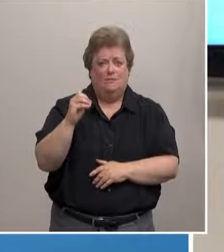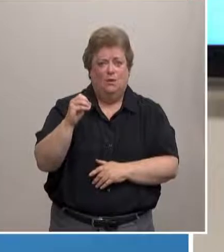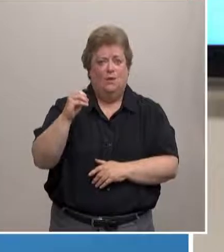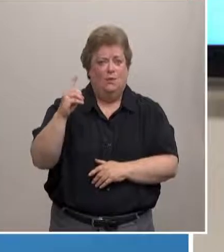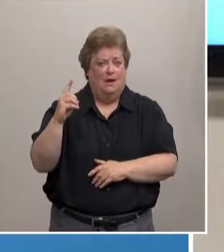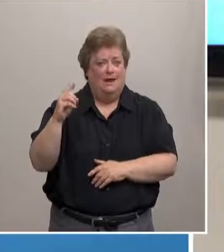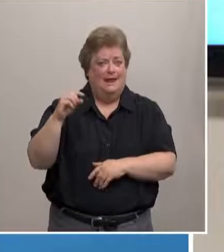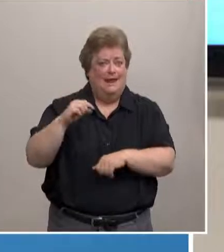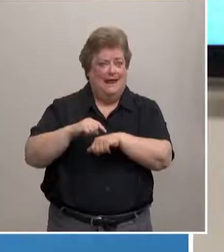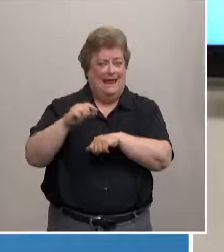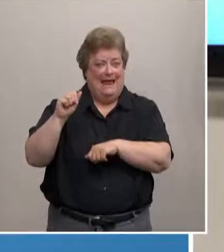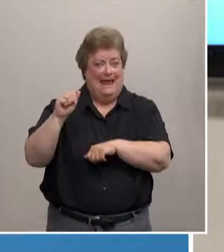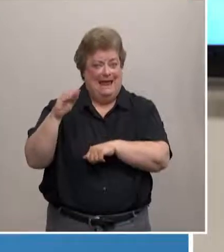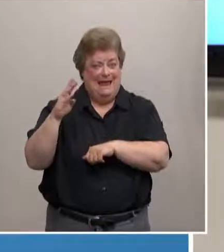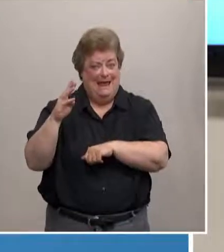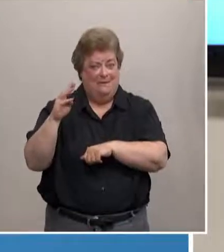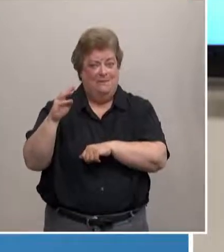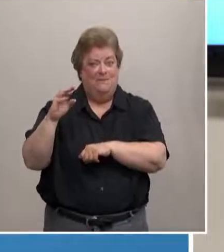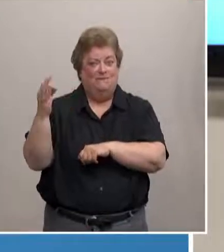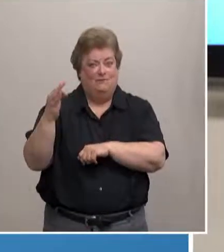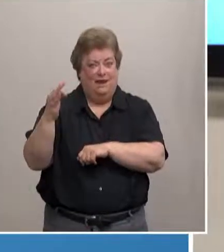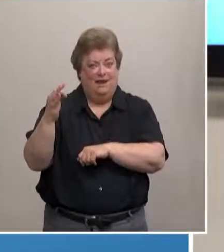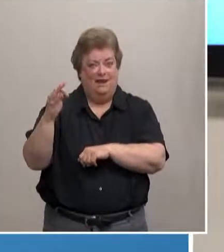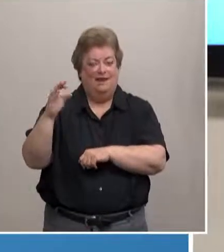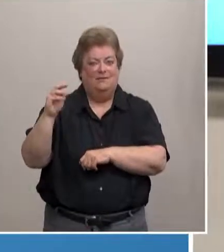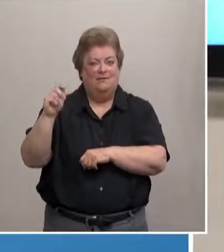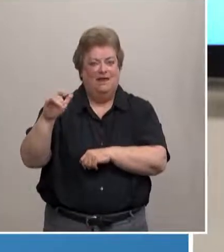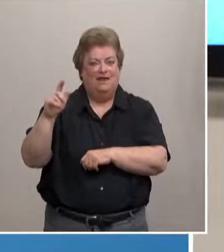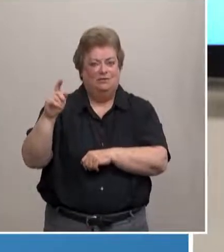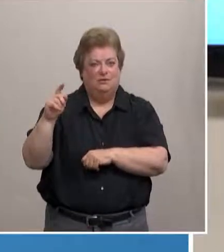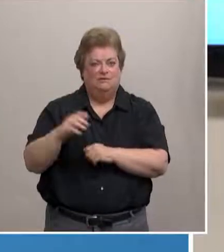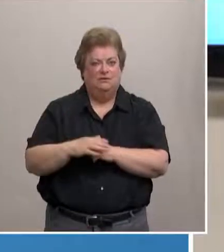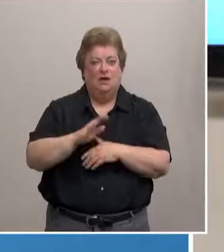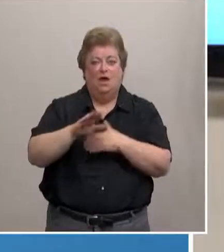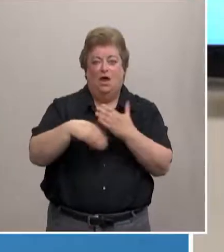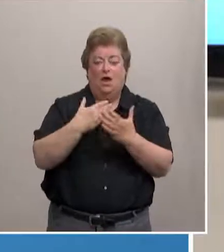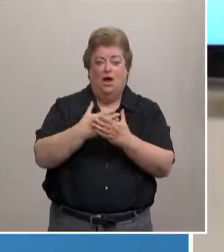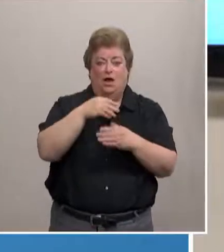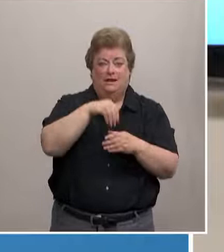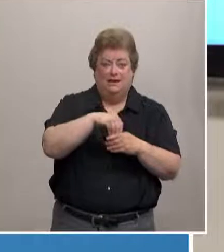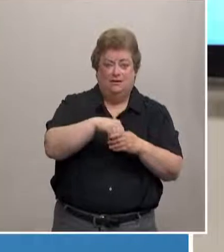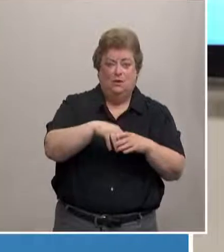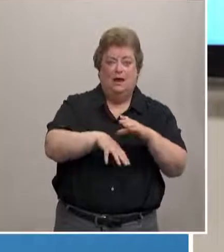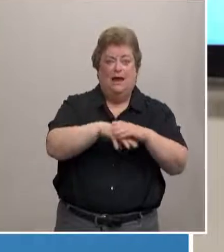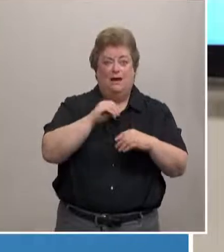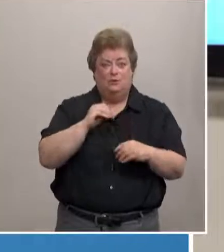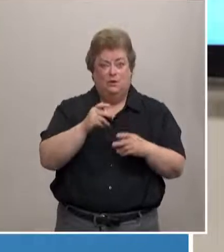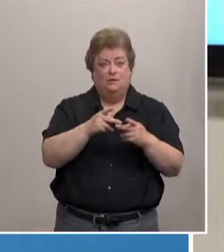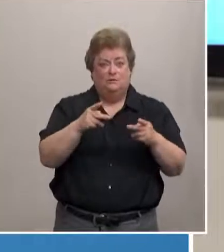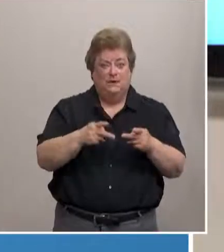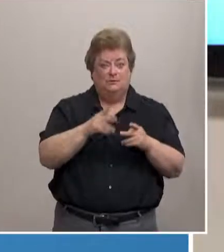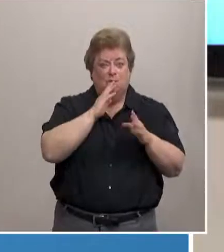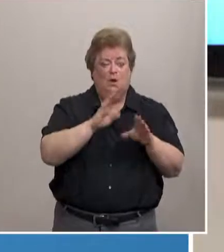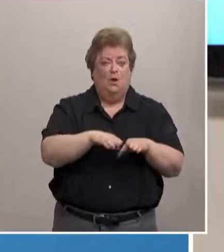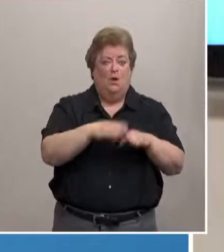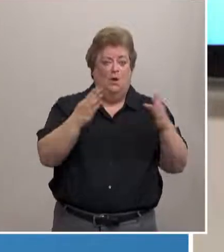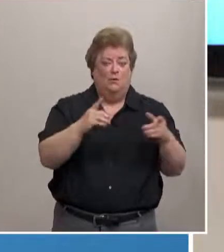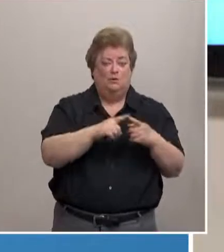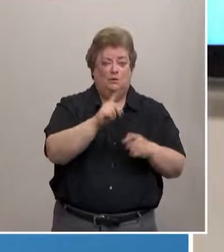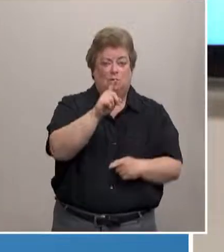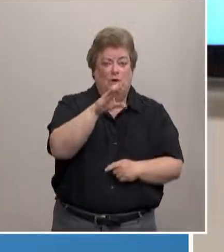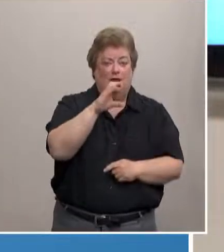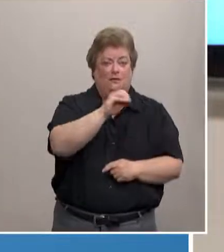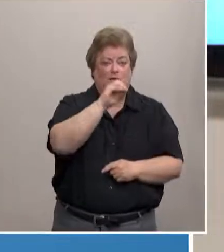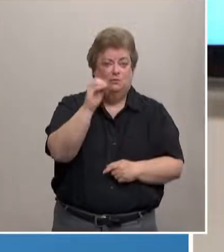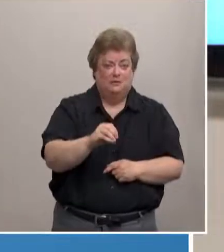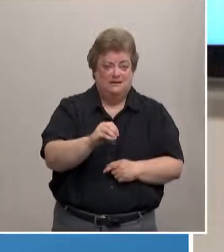a.m. Friday, May 21st. All indoor and outdoor spaces will be open to 100% of